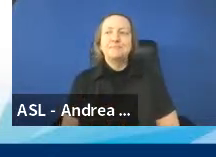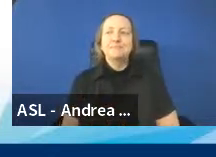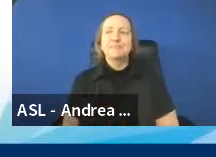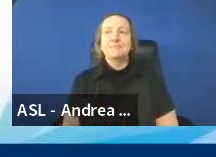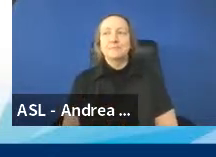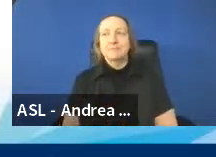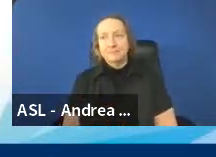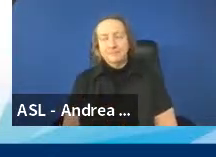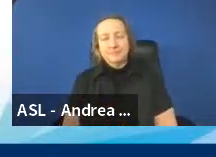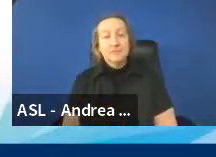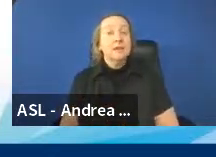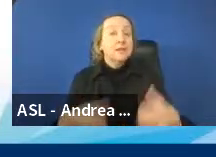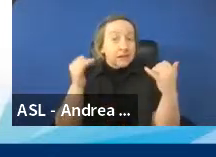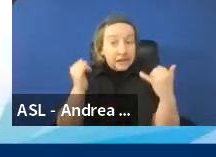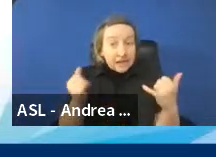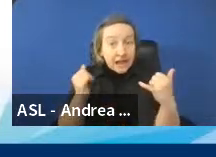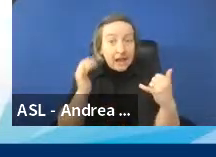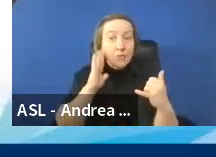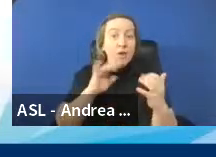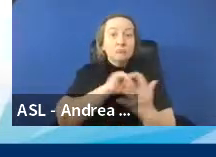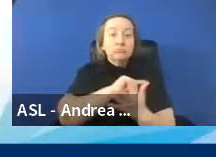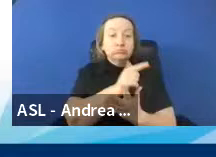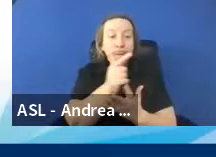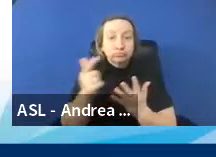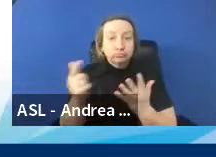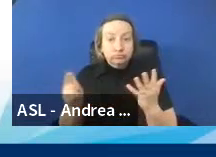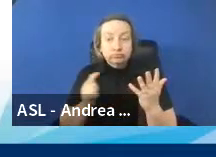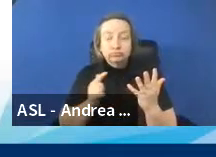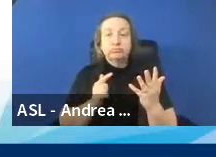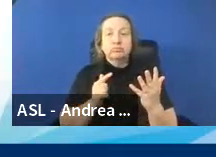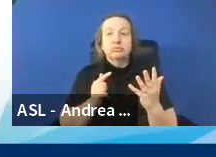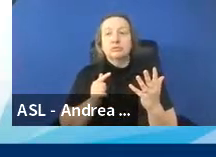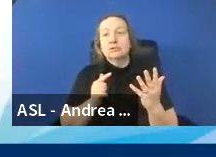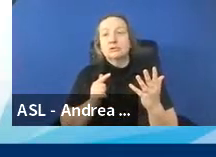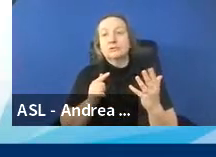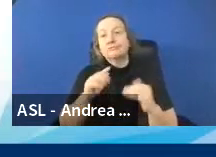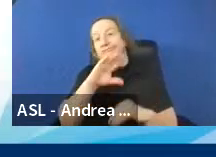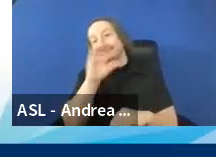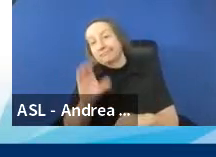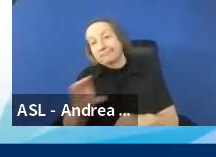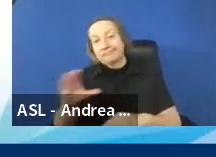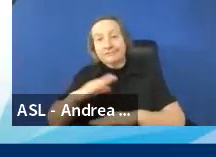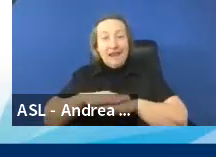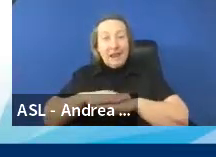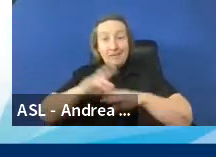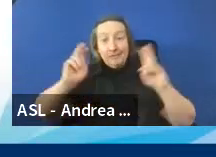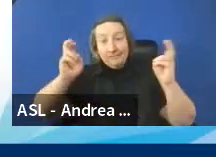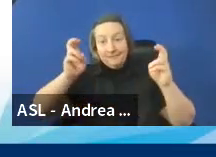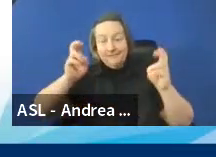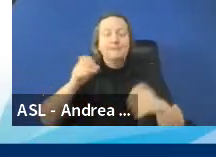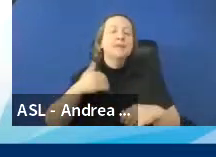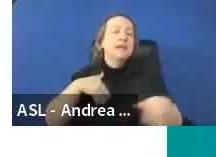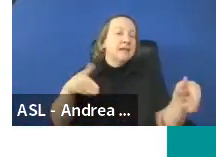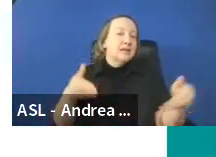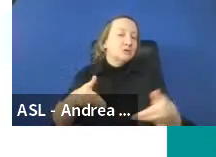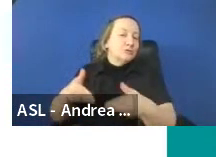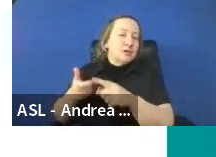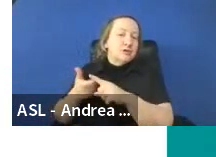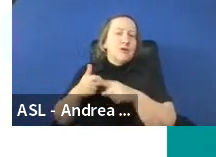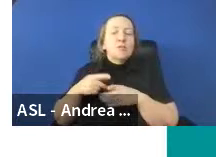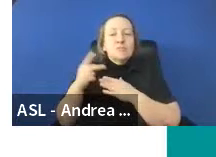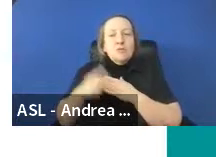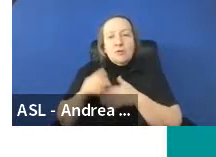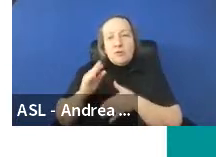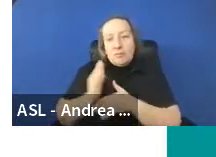So we will now go around the virtual table and have introductions from our program partners with